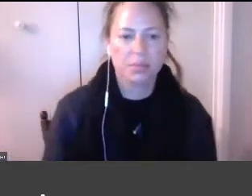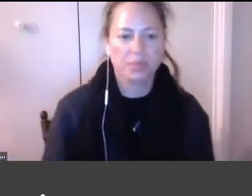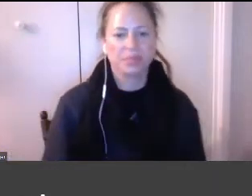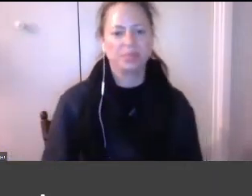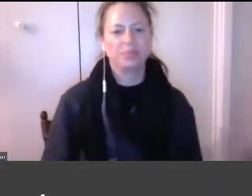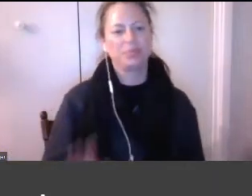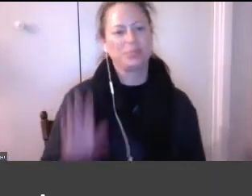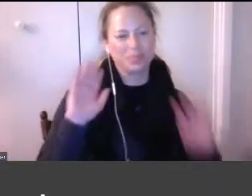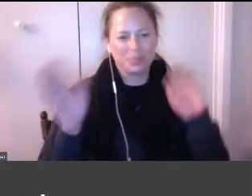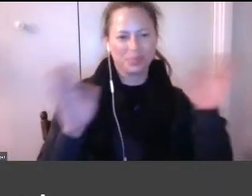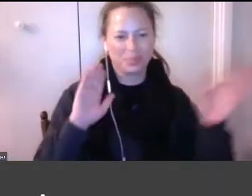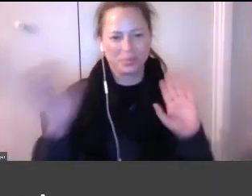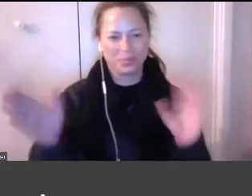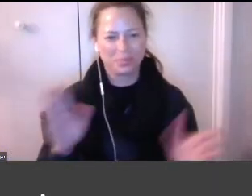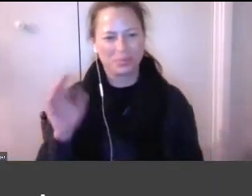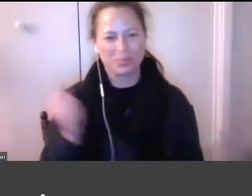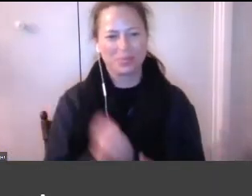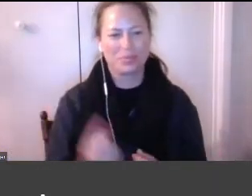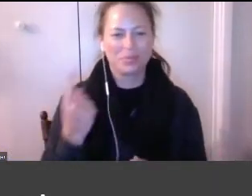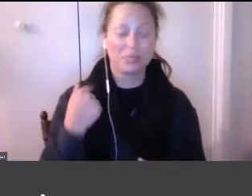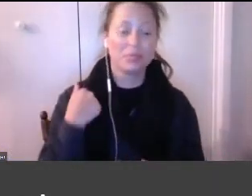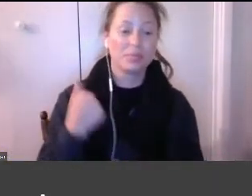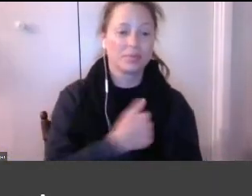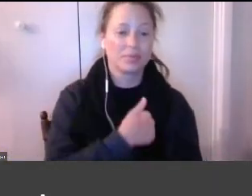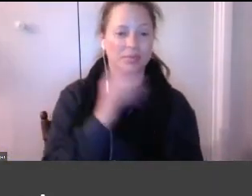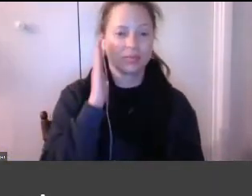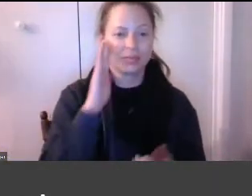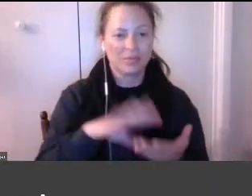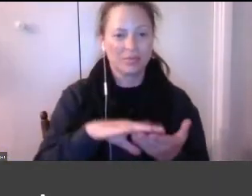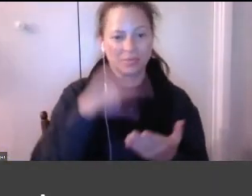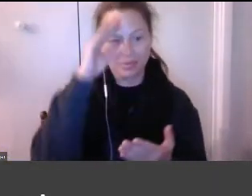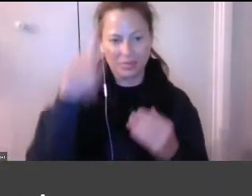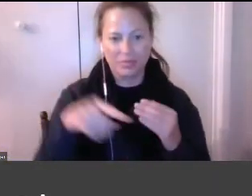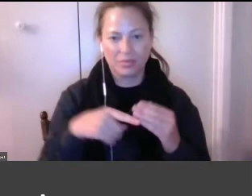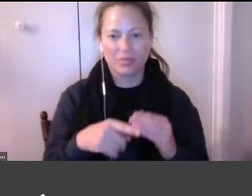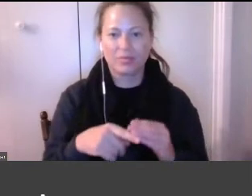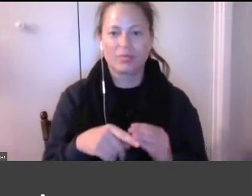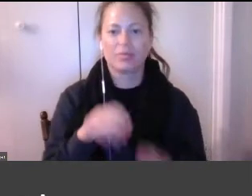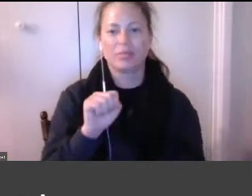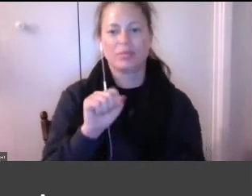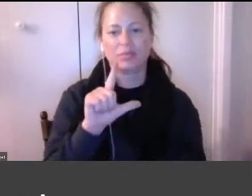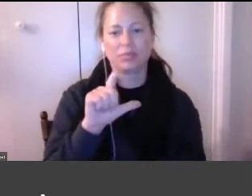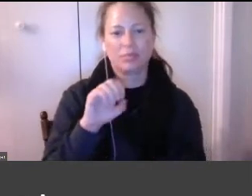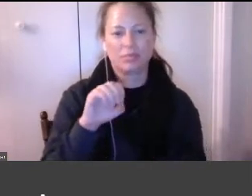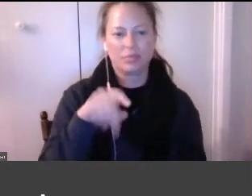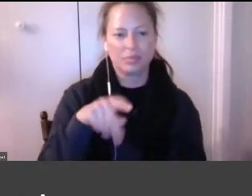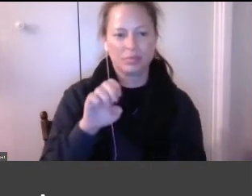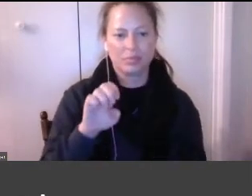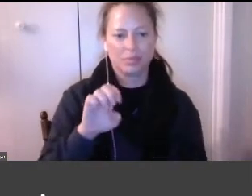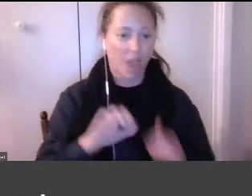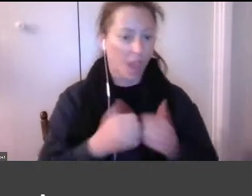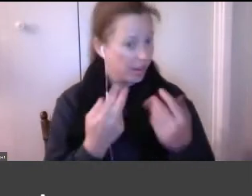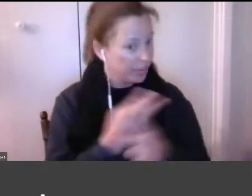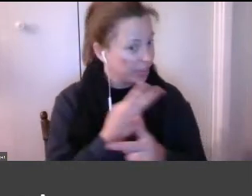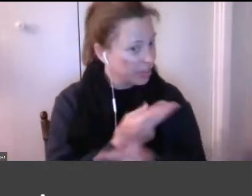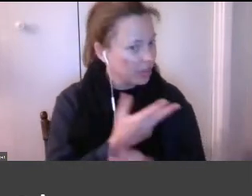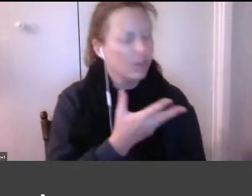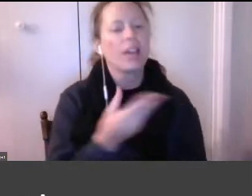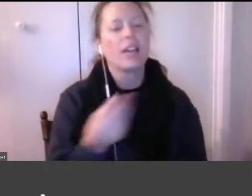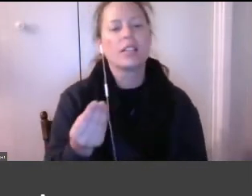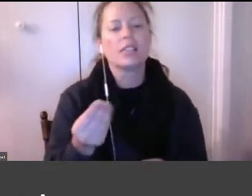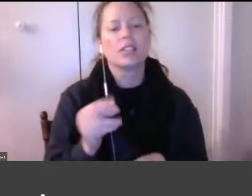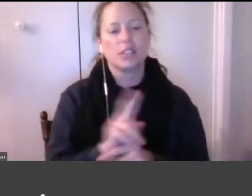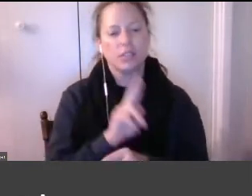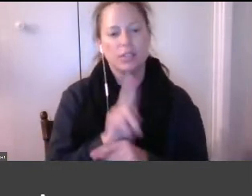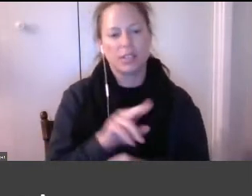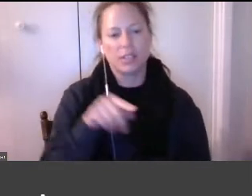Hello you guys. In this video we're going to learn about finding slope and using point slope form.